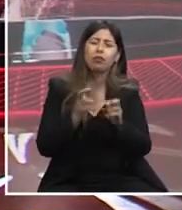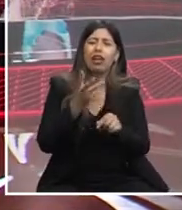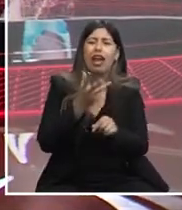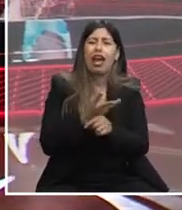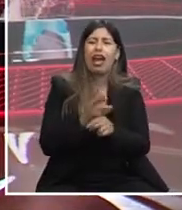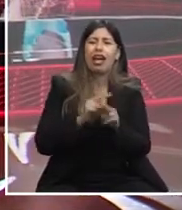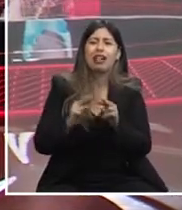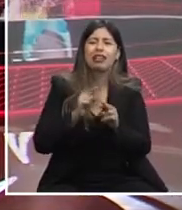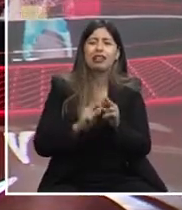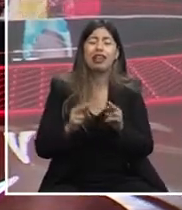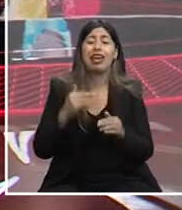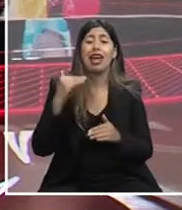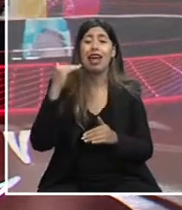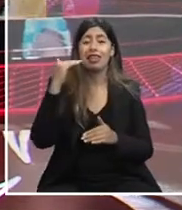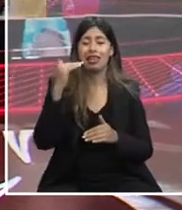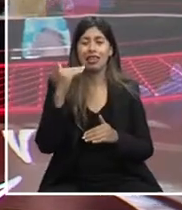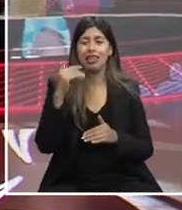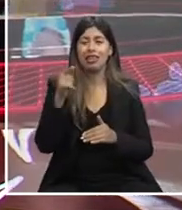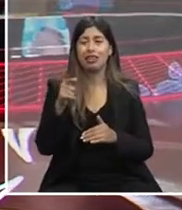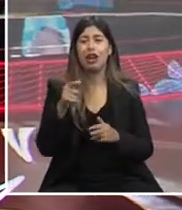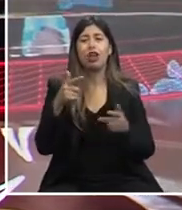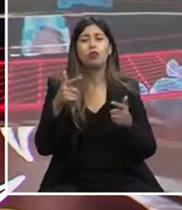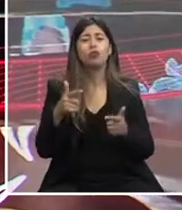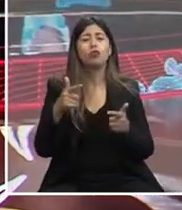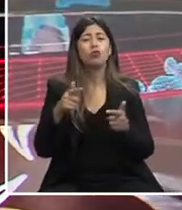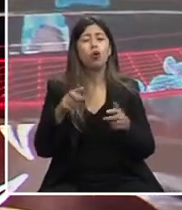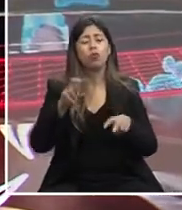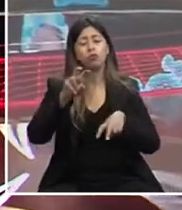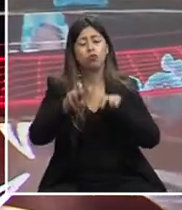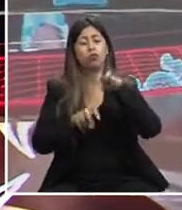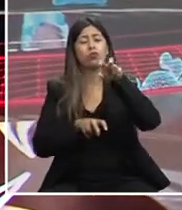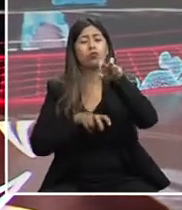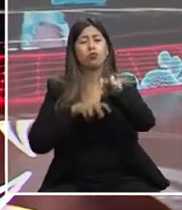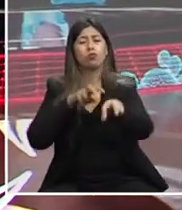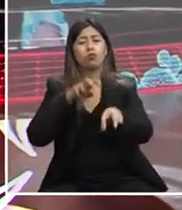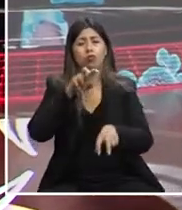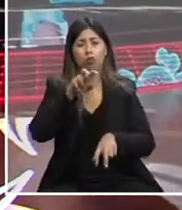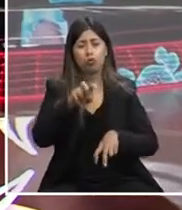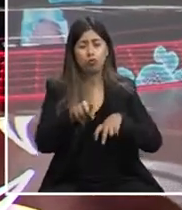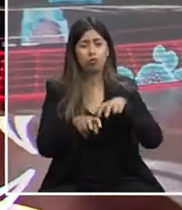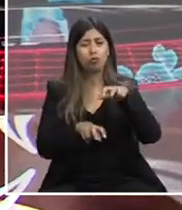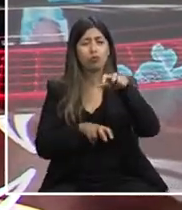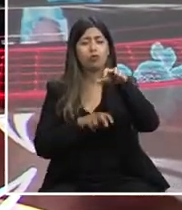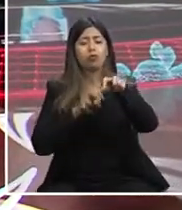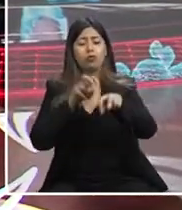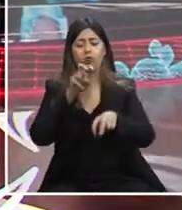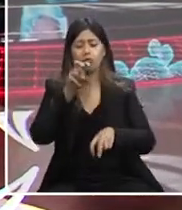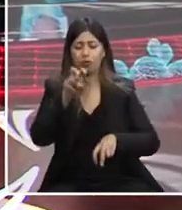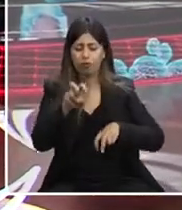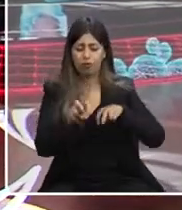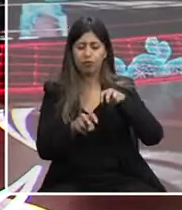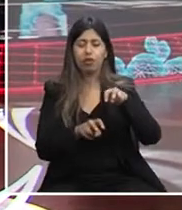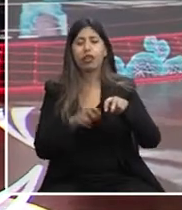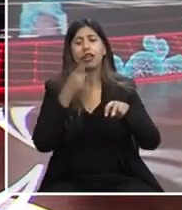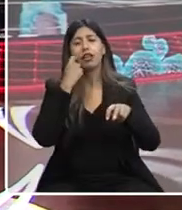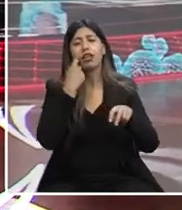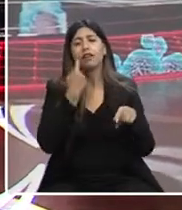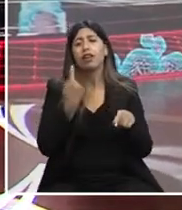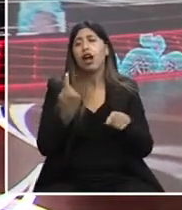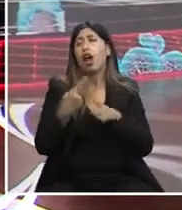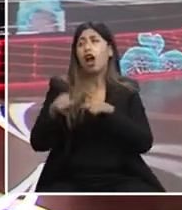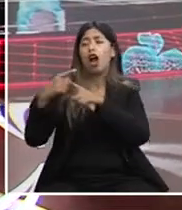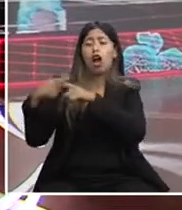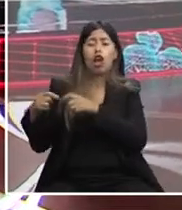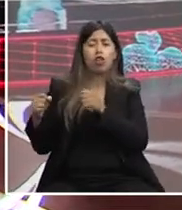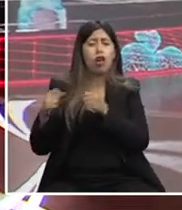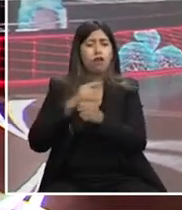be tossed about by external forces, a sudden illness, or outbreak of war, humanity's future is almost entirely